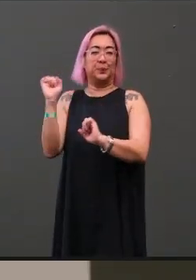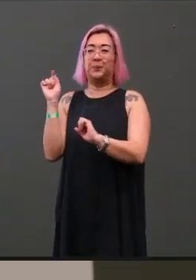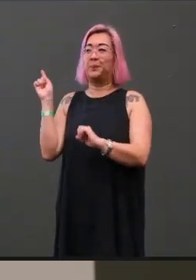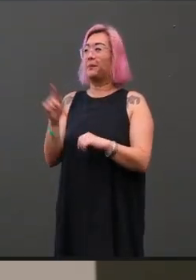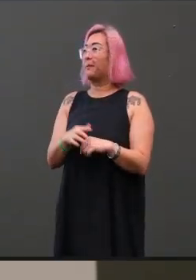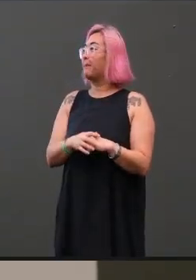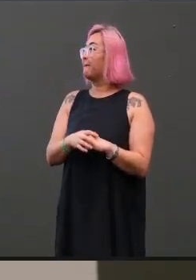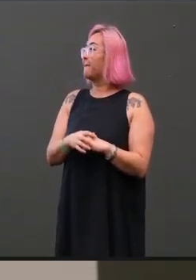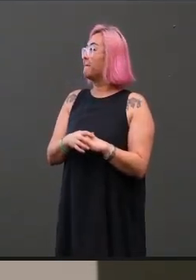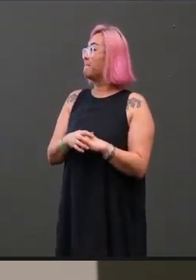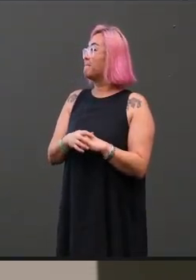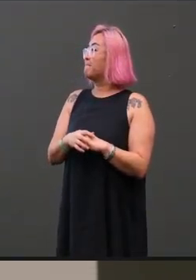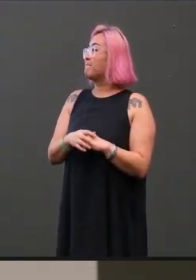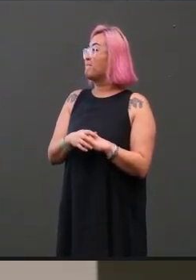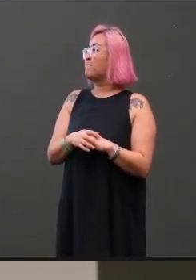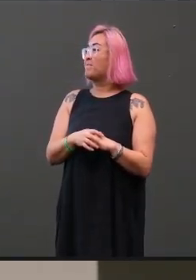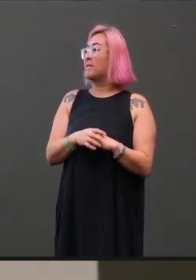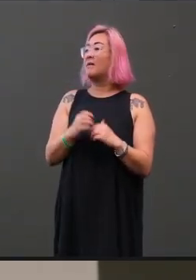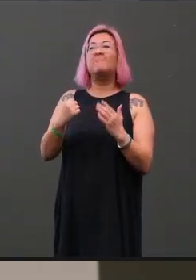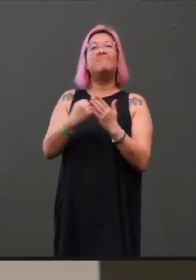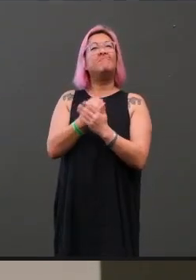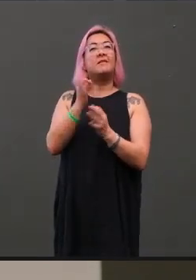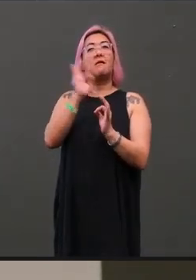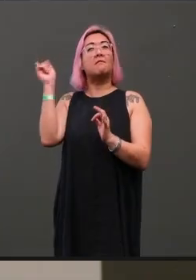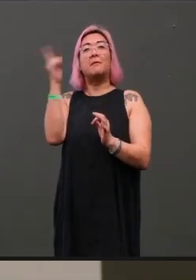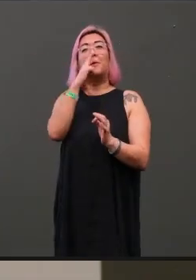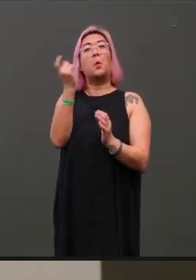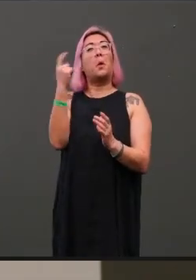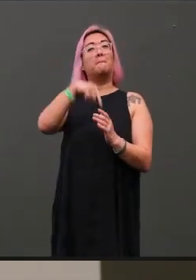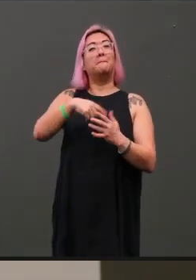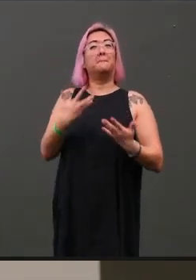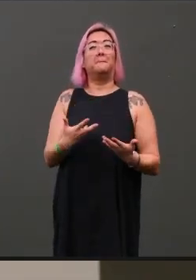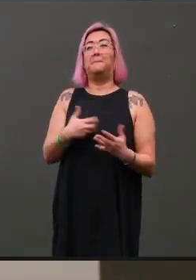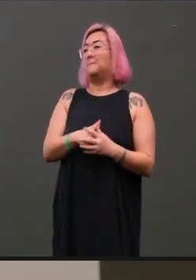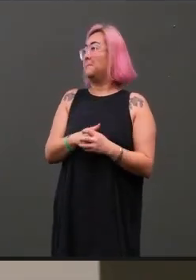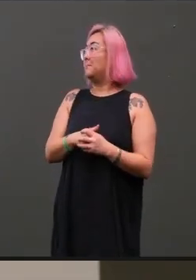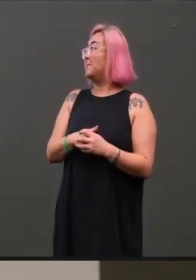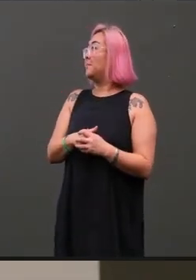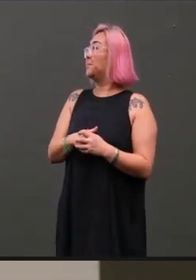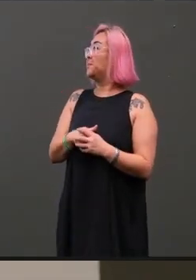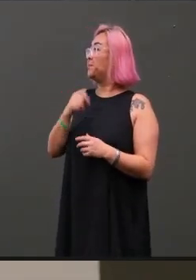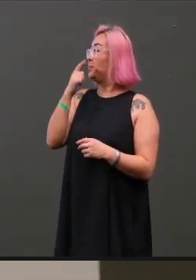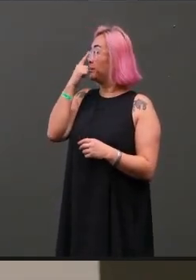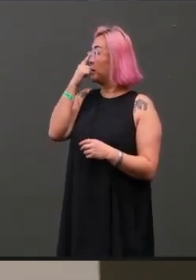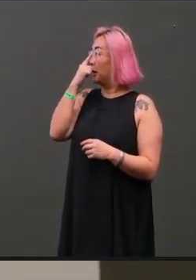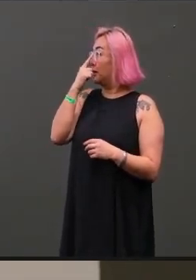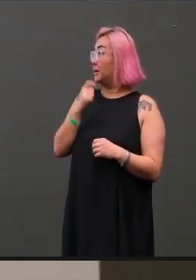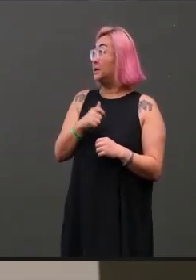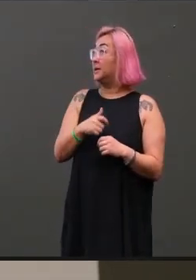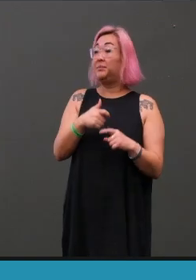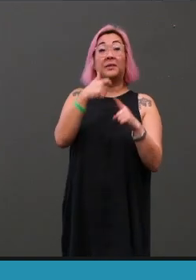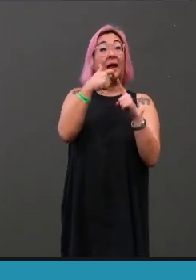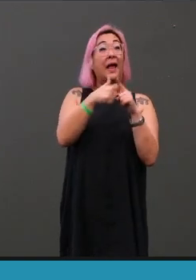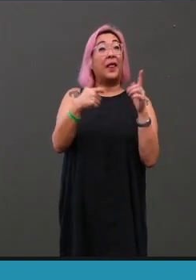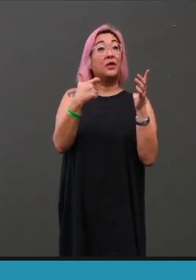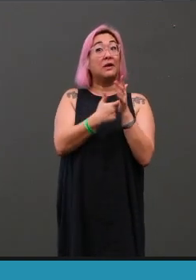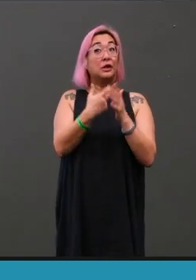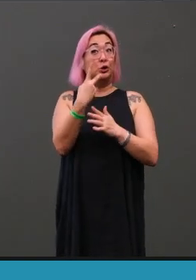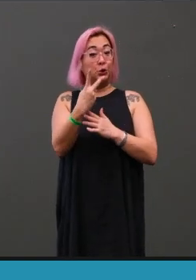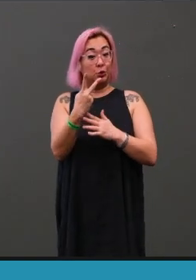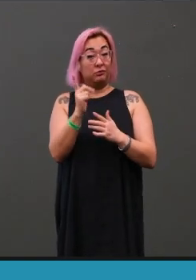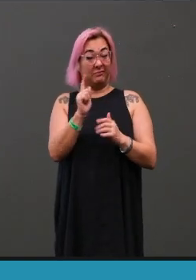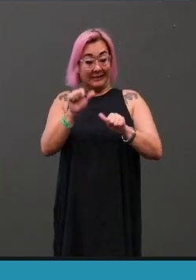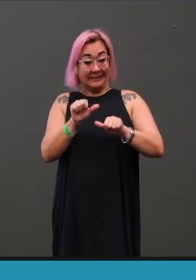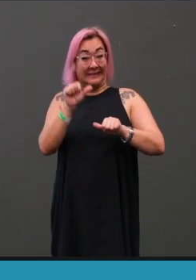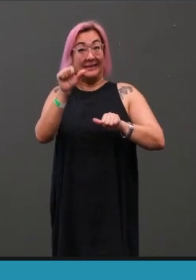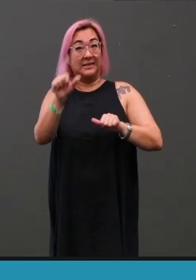could actually join us today, so it's just me. Catherine 2, as you so nicely mentioned, is the sequel to Catherine 1